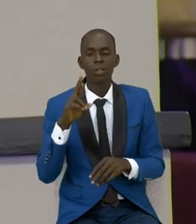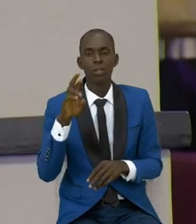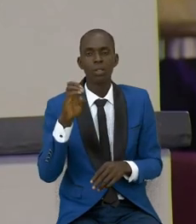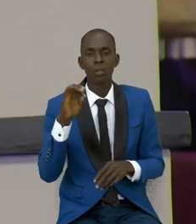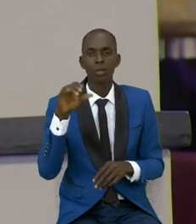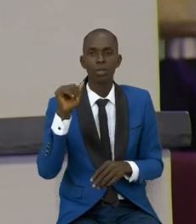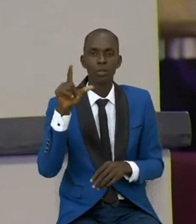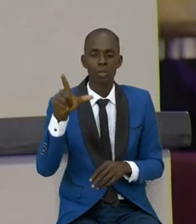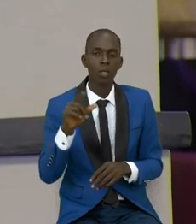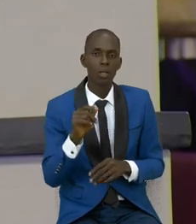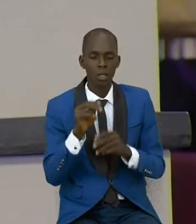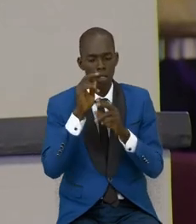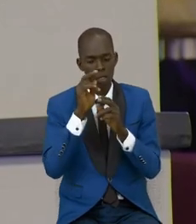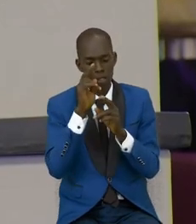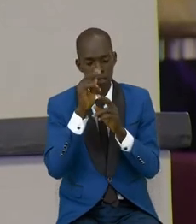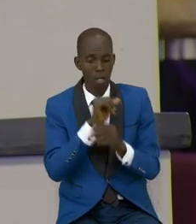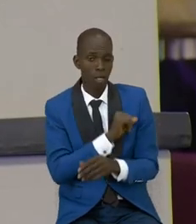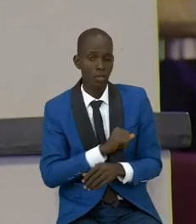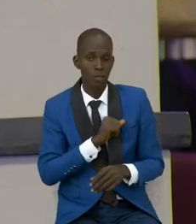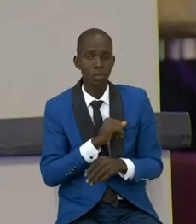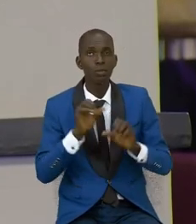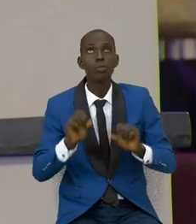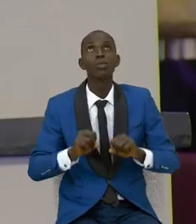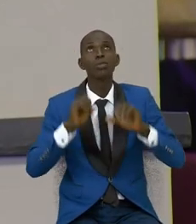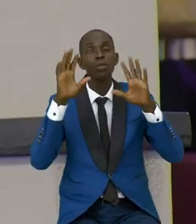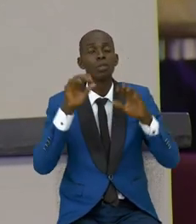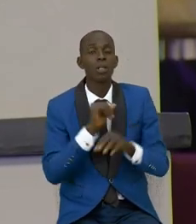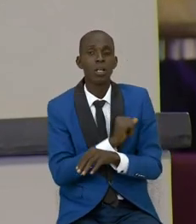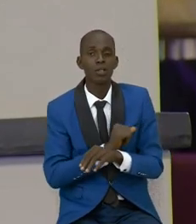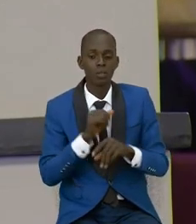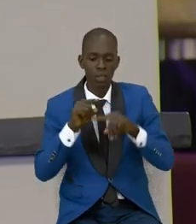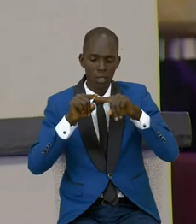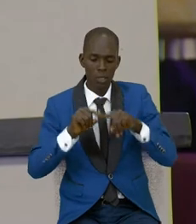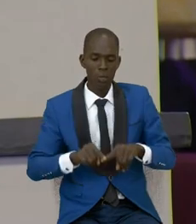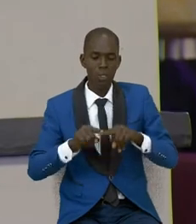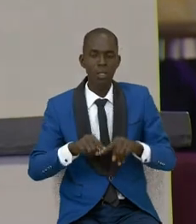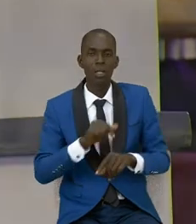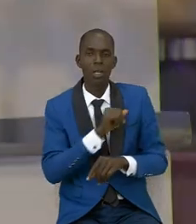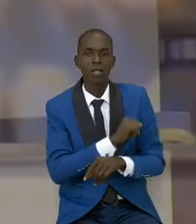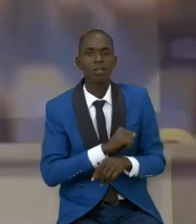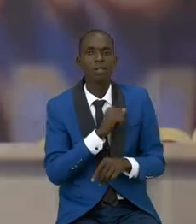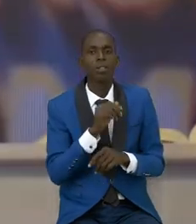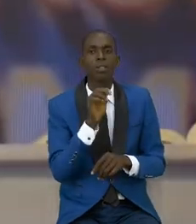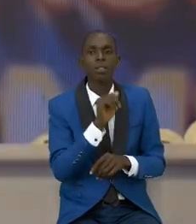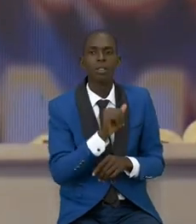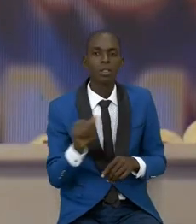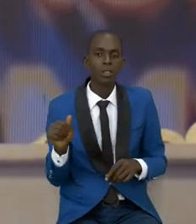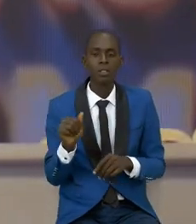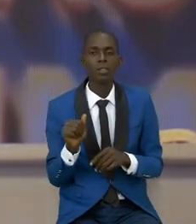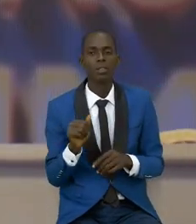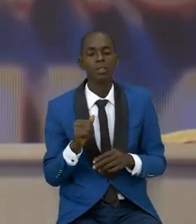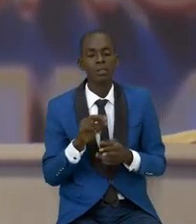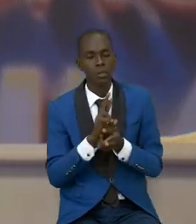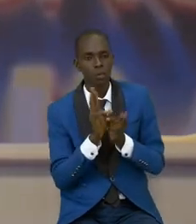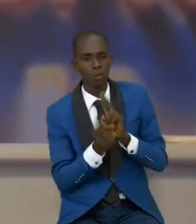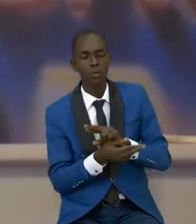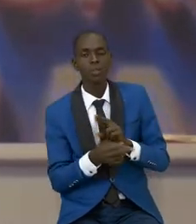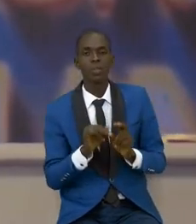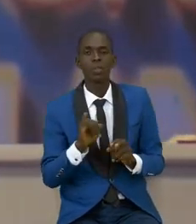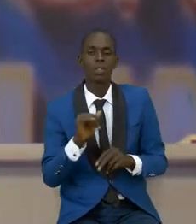a submissive attitude, a dependent attitude, a penitent attitude,